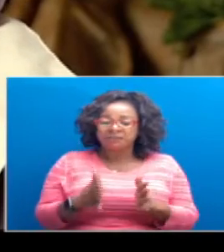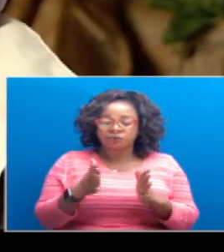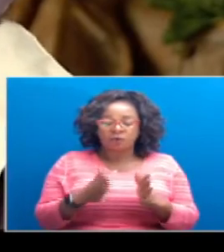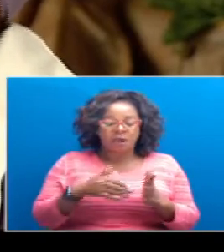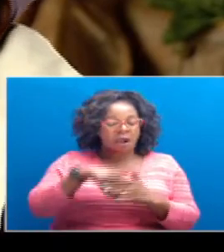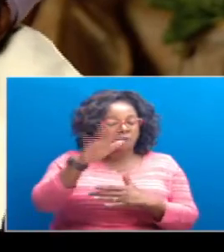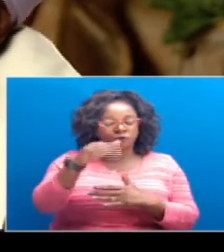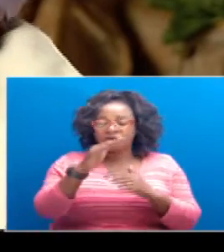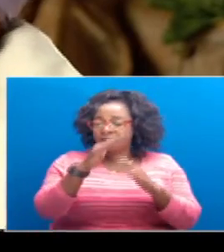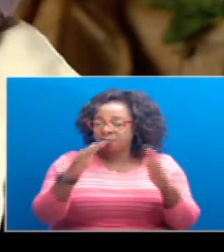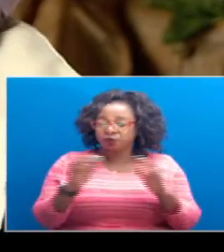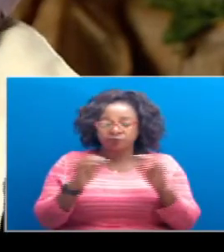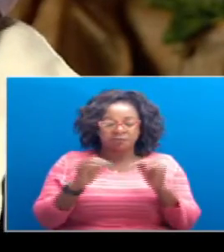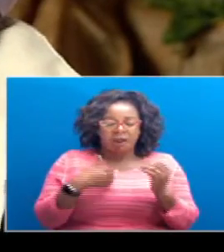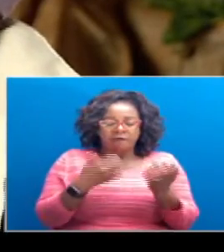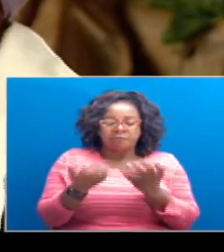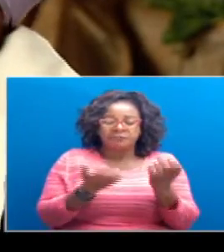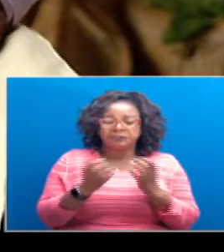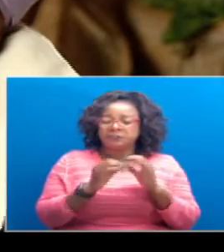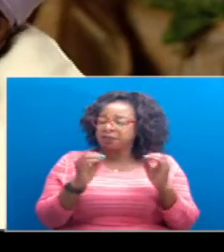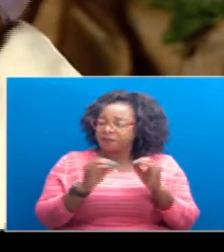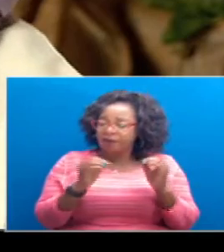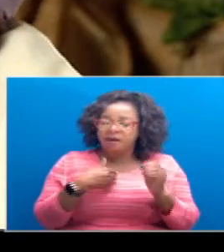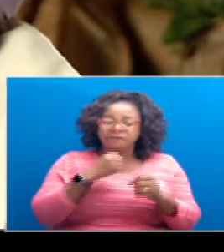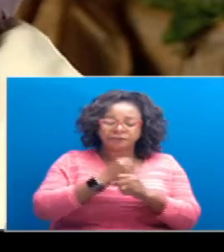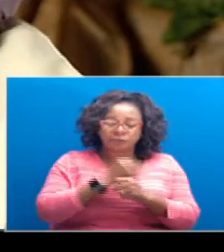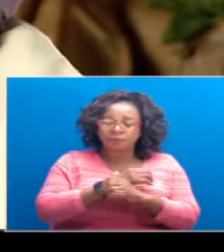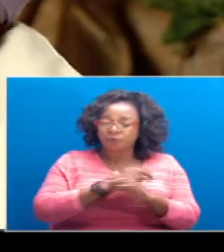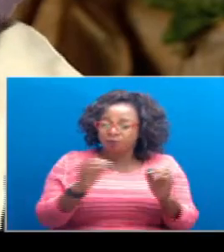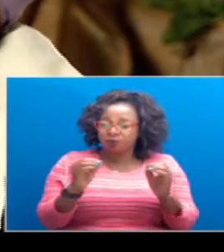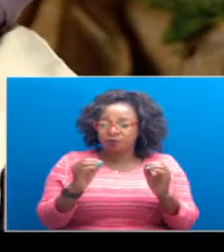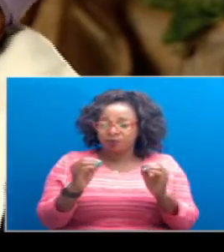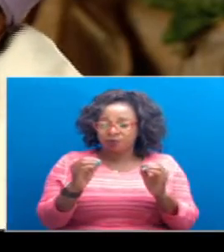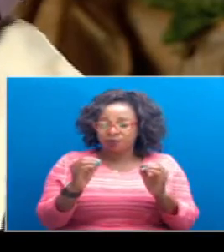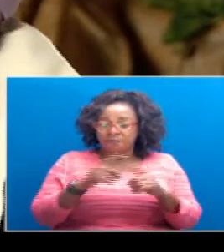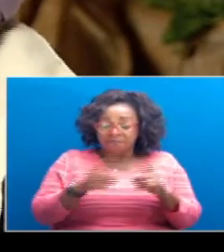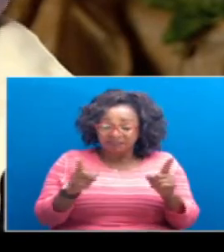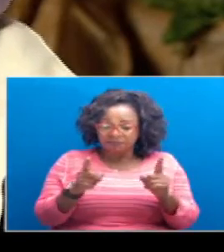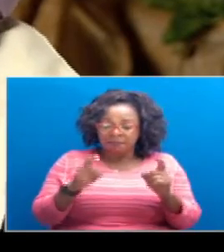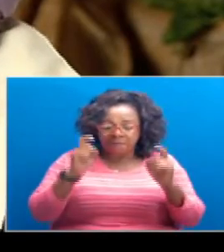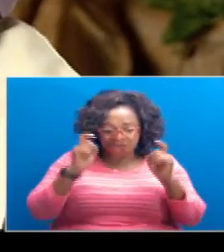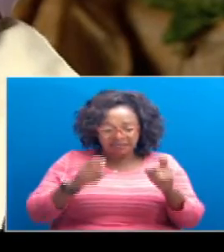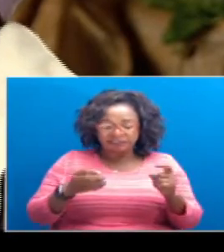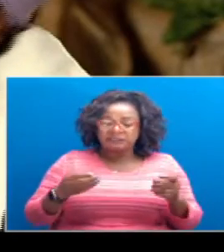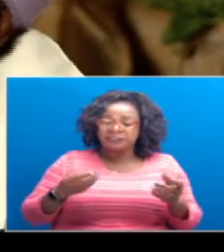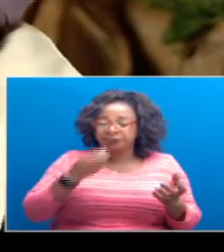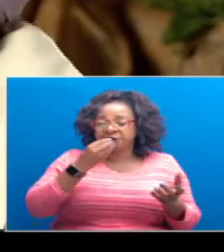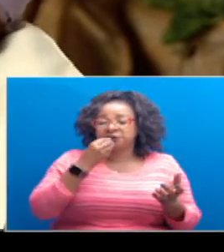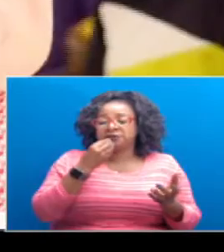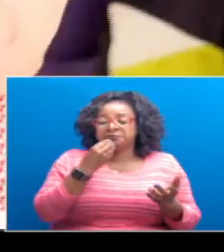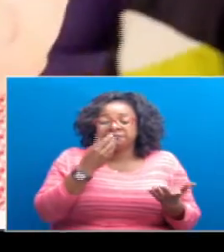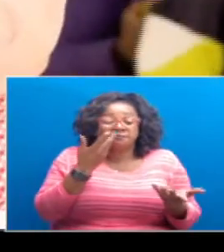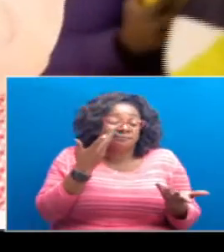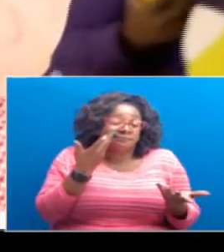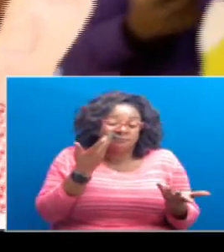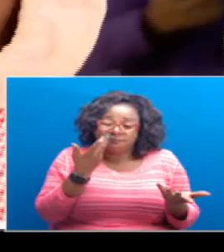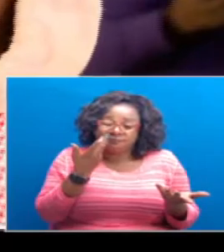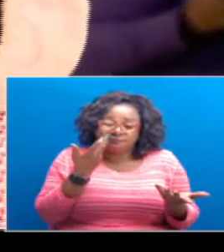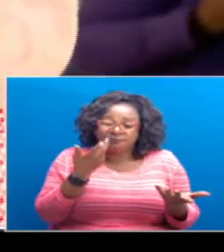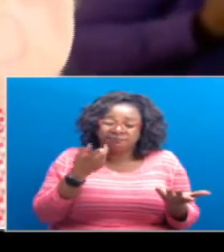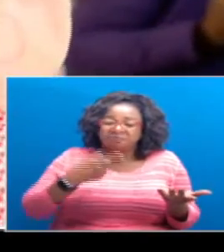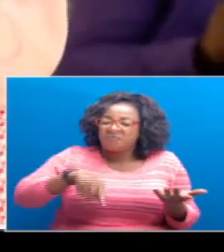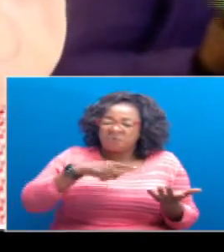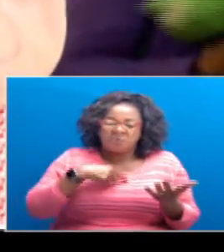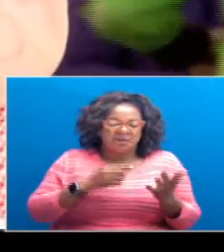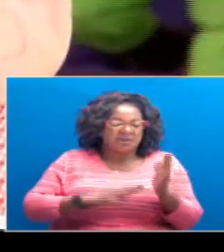nyumba, hana biashara anafanya, hana kazi anafanya, lakini anatakiwa atakula na nini? Sisi hatuoni